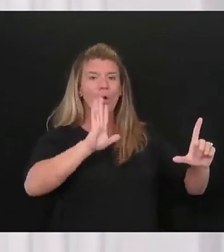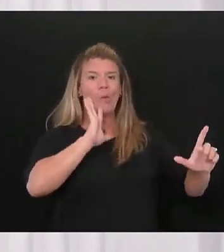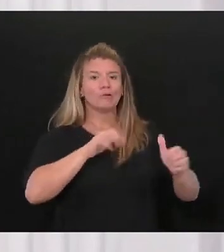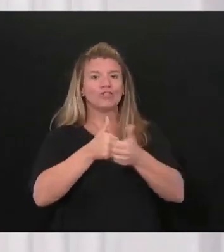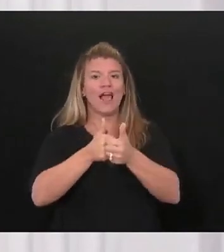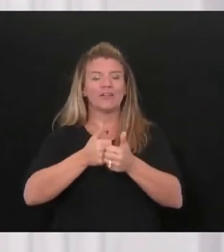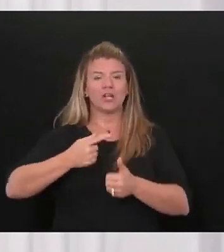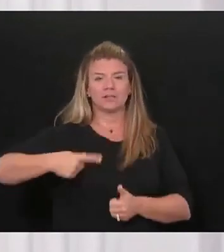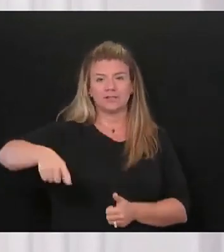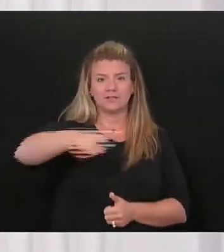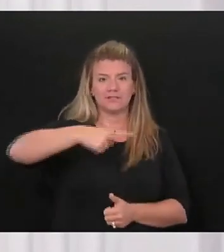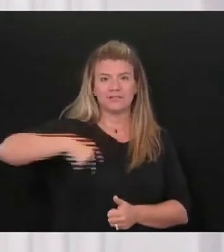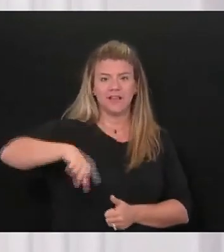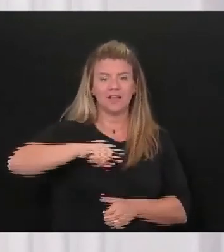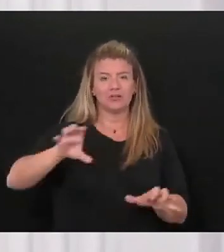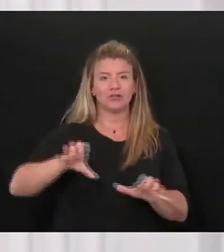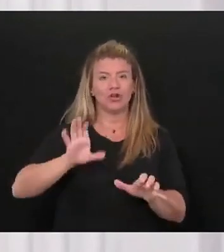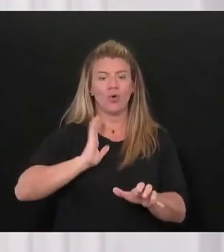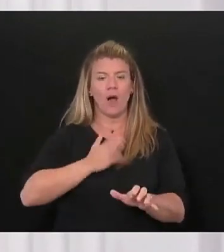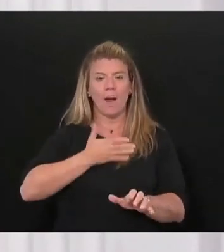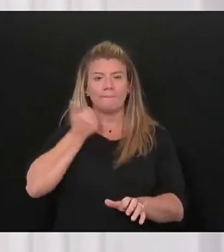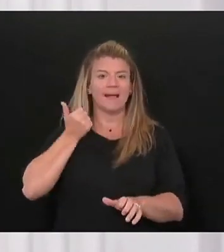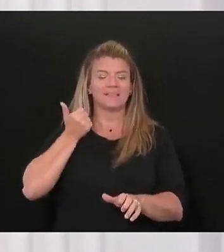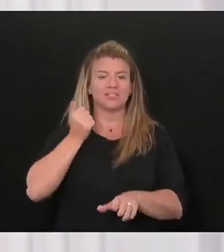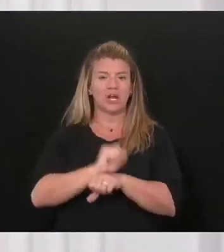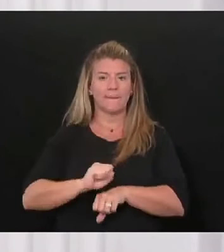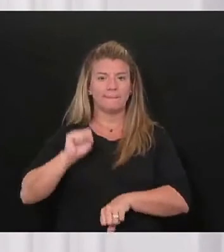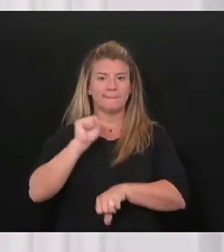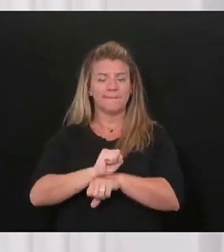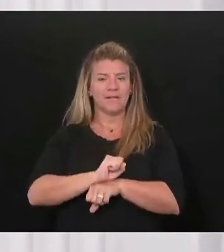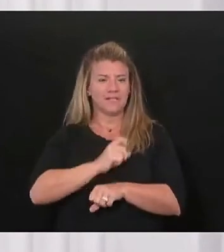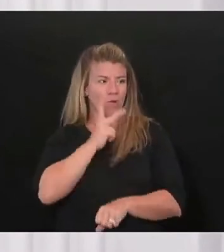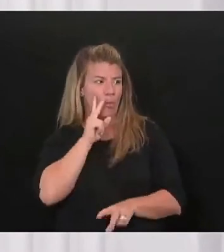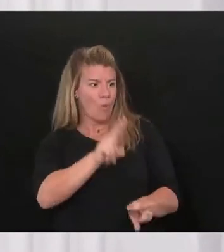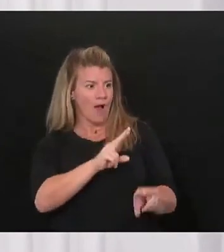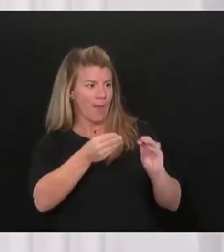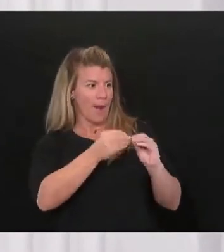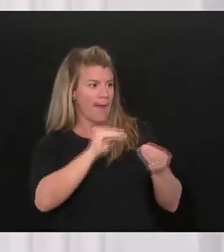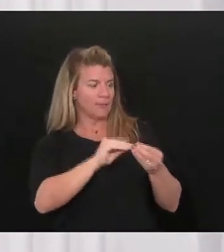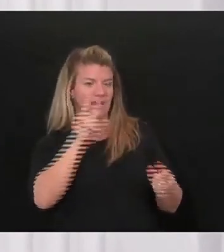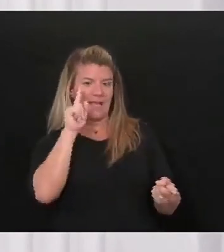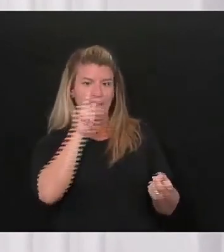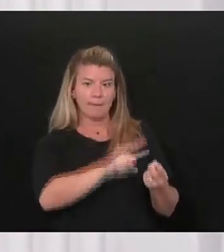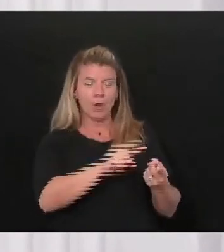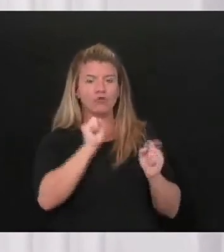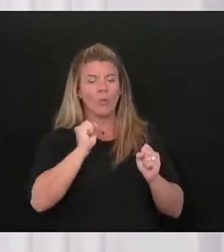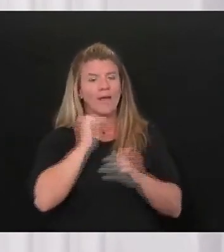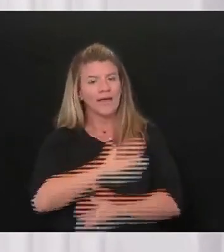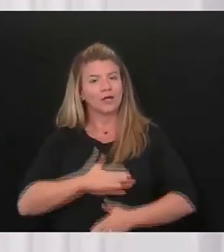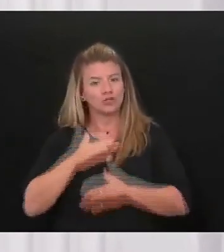us to do our part to keep those numbers as low as possible so we can enjoy those activities with